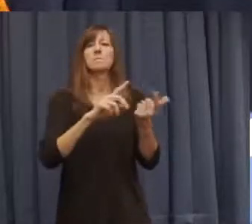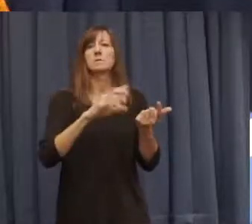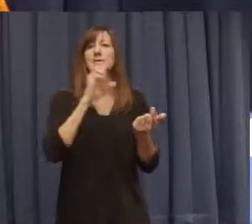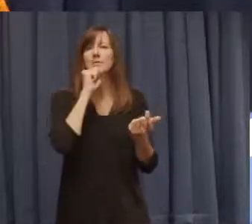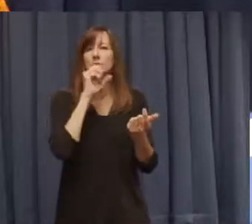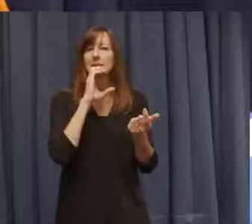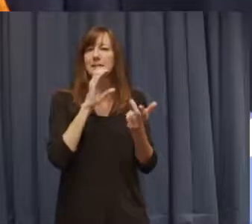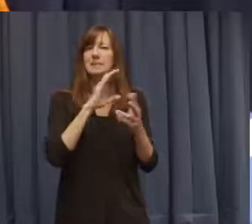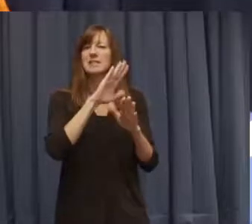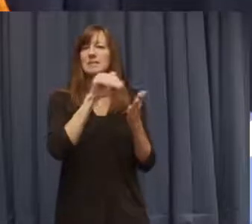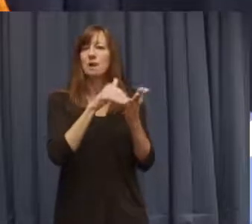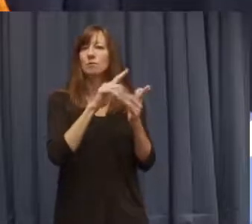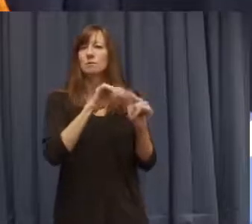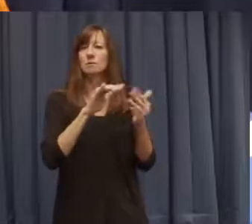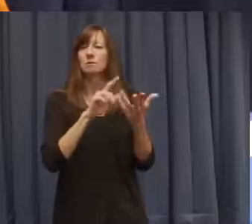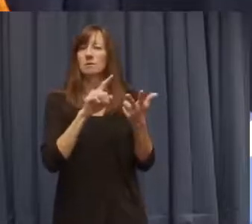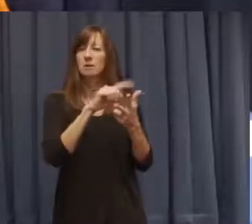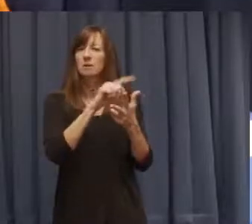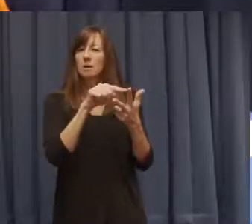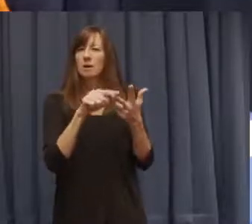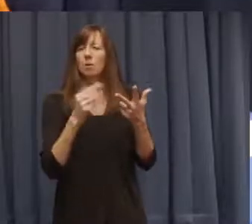So I know that was a lot of